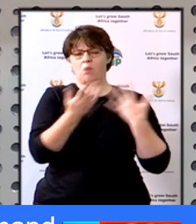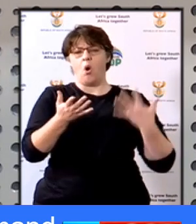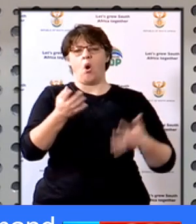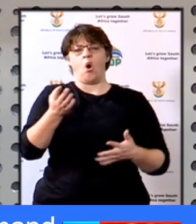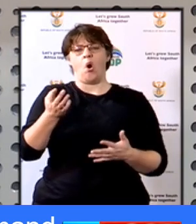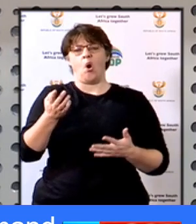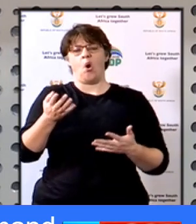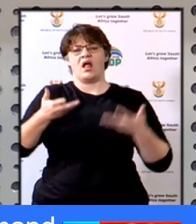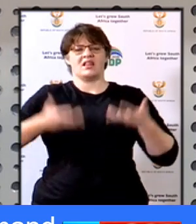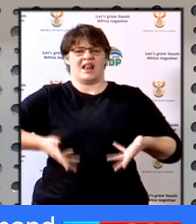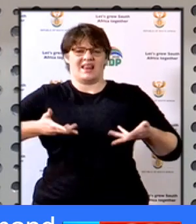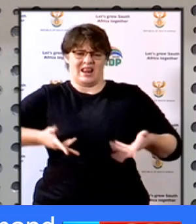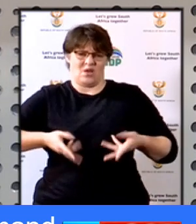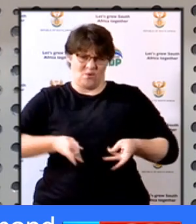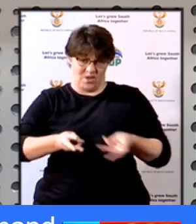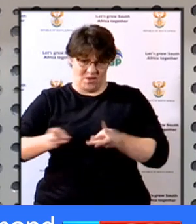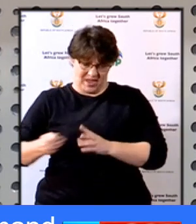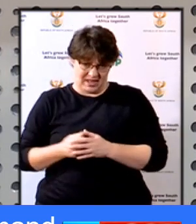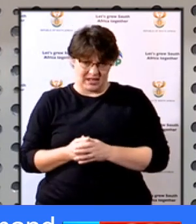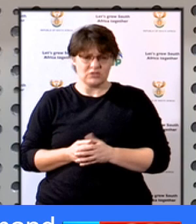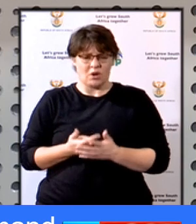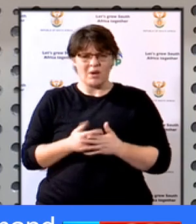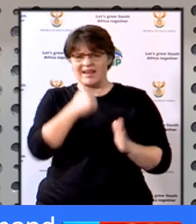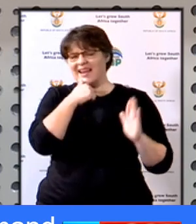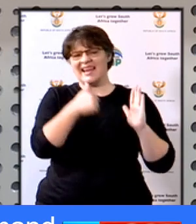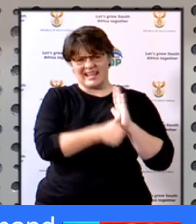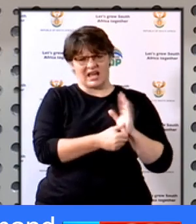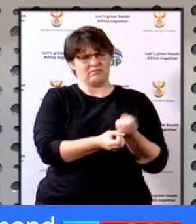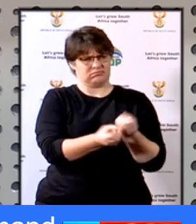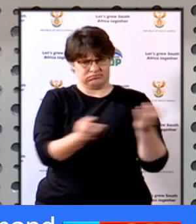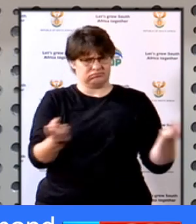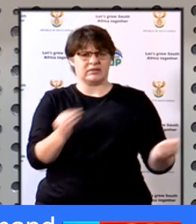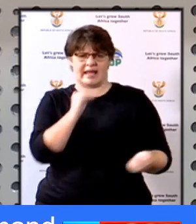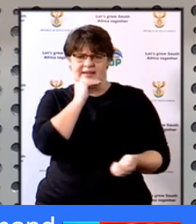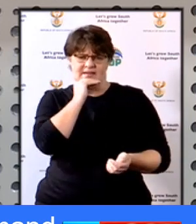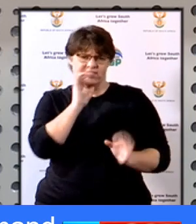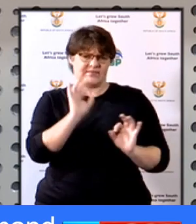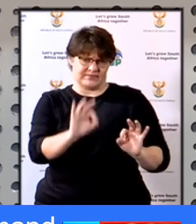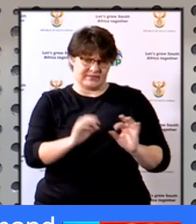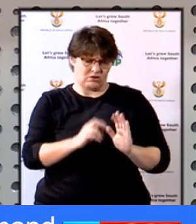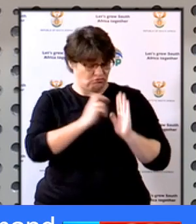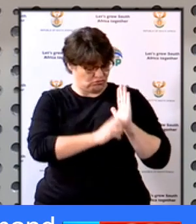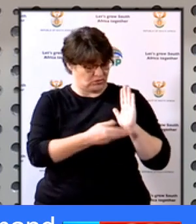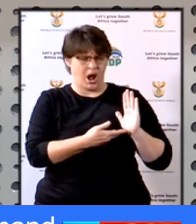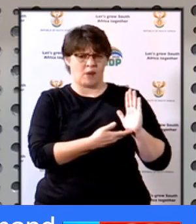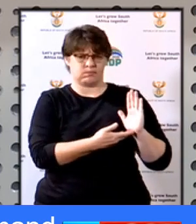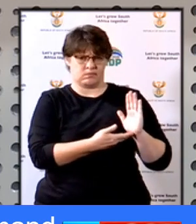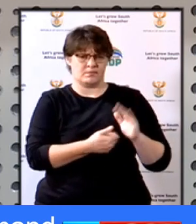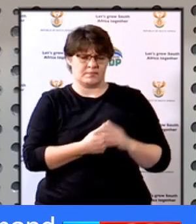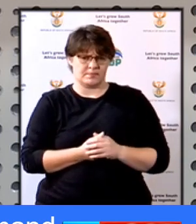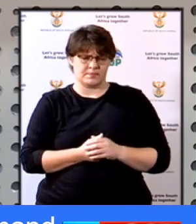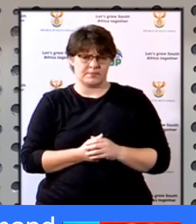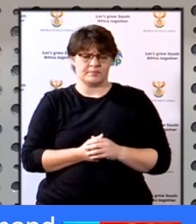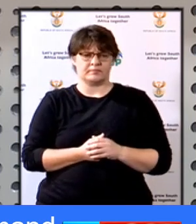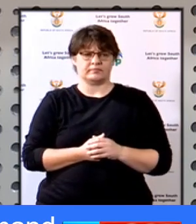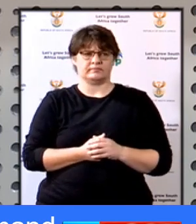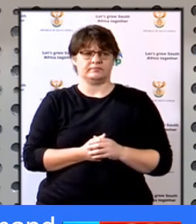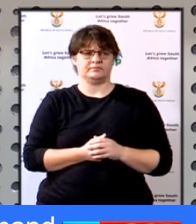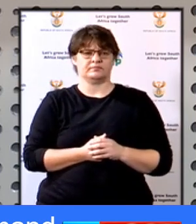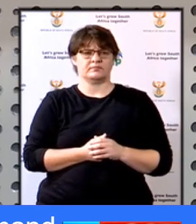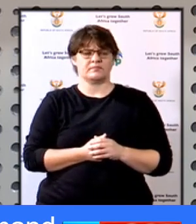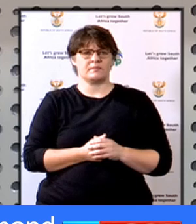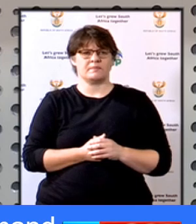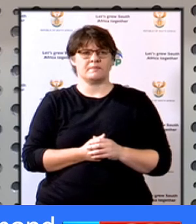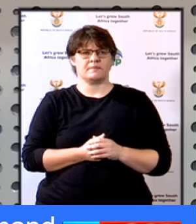that the employers give out to workers would still be in the regulations. On the question